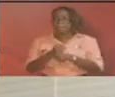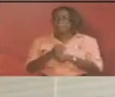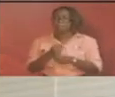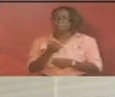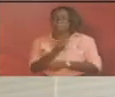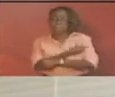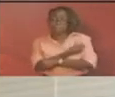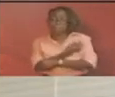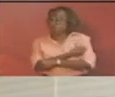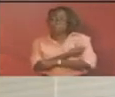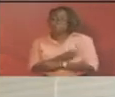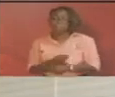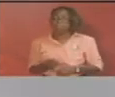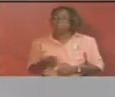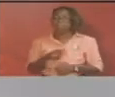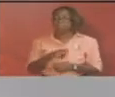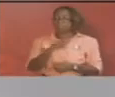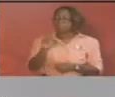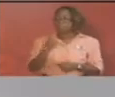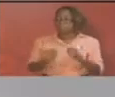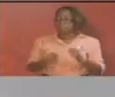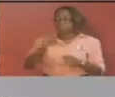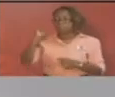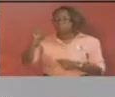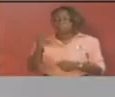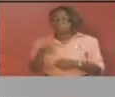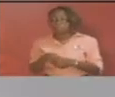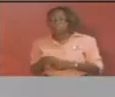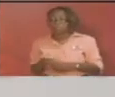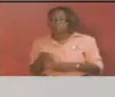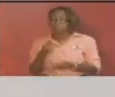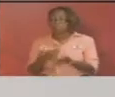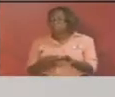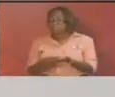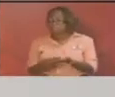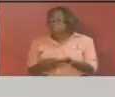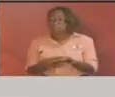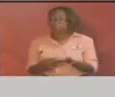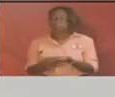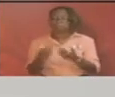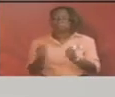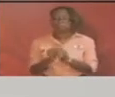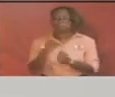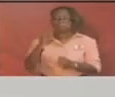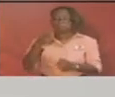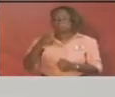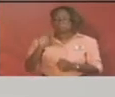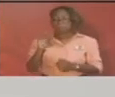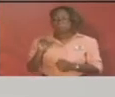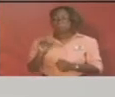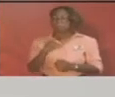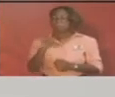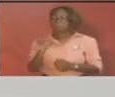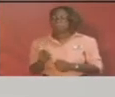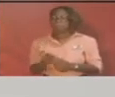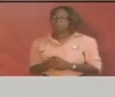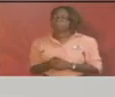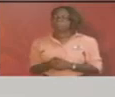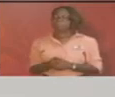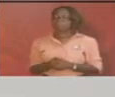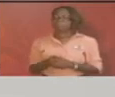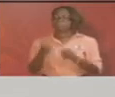you. All right, so to answer your second question first, I'm not aware or I'm not privy to that information with regards to the meeting that you spoke